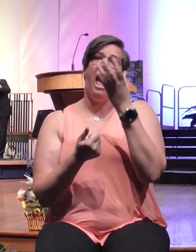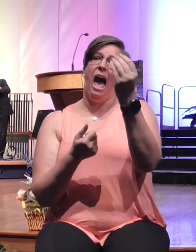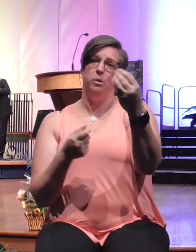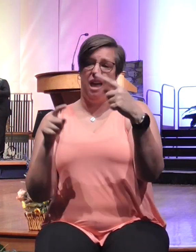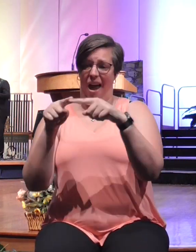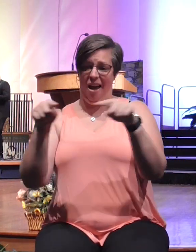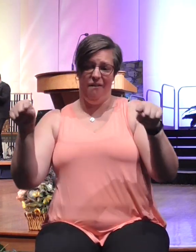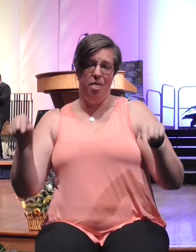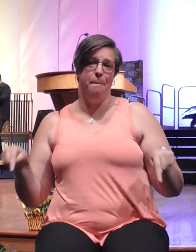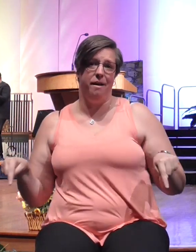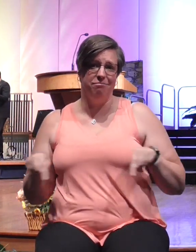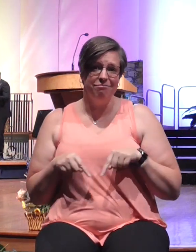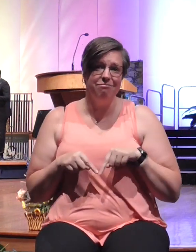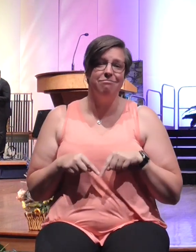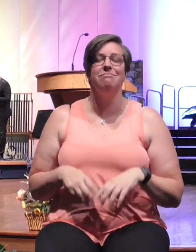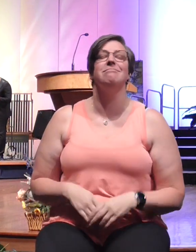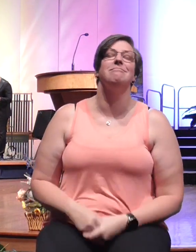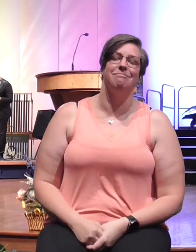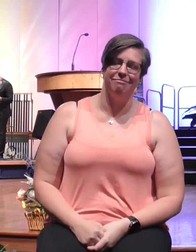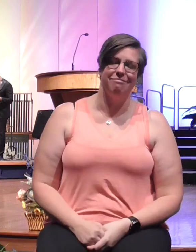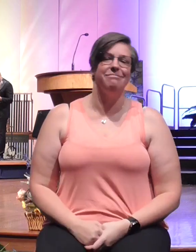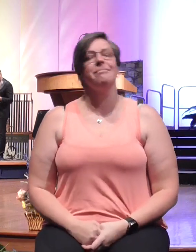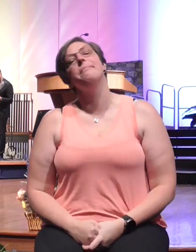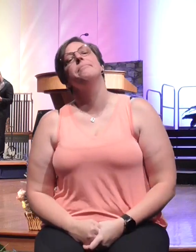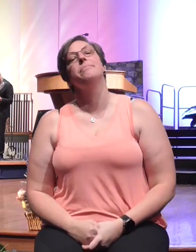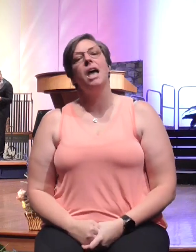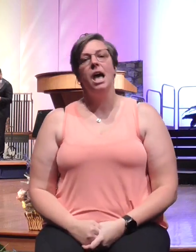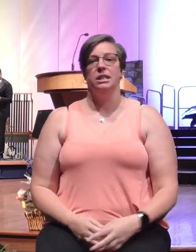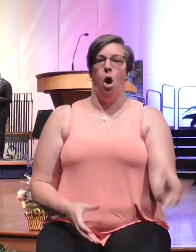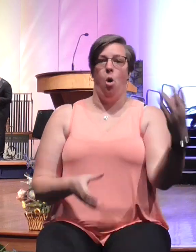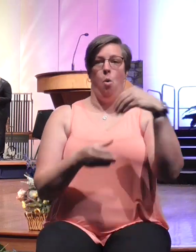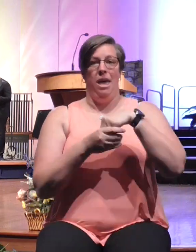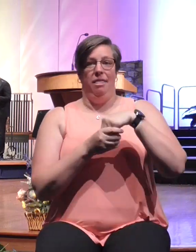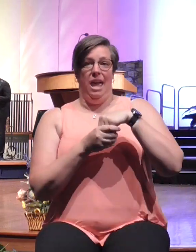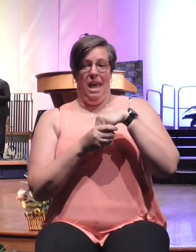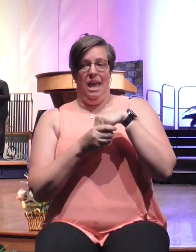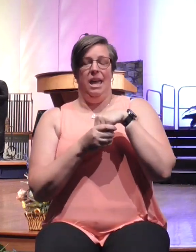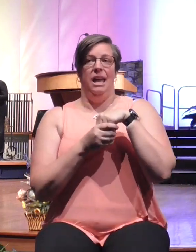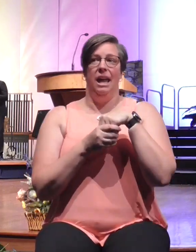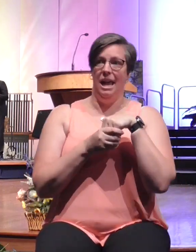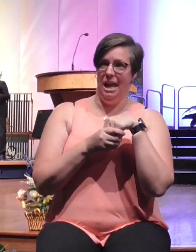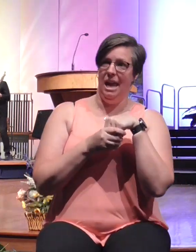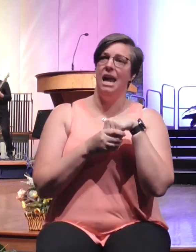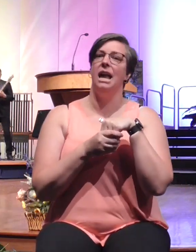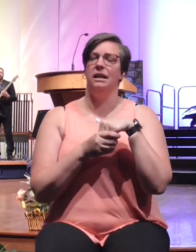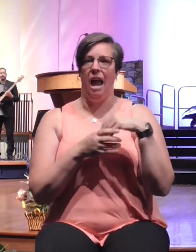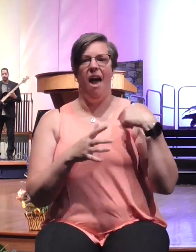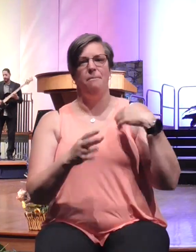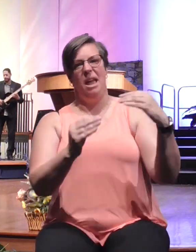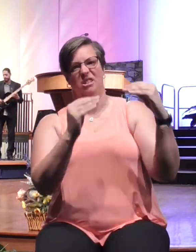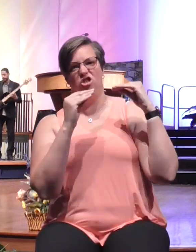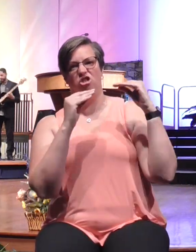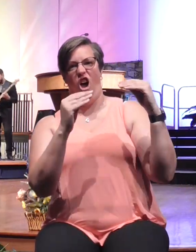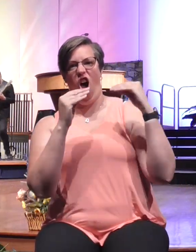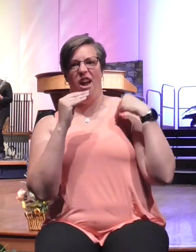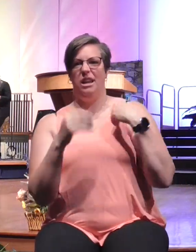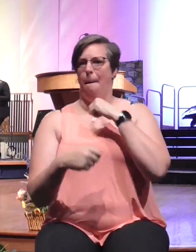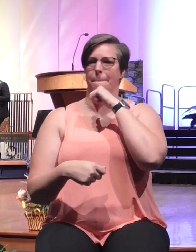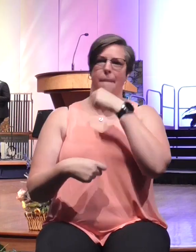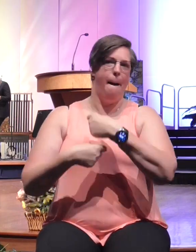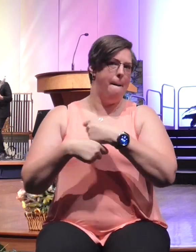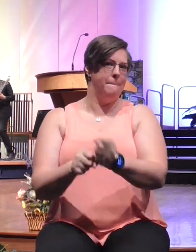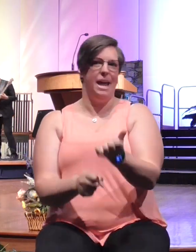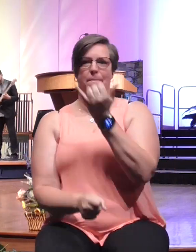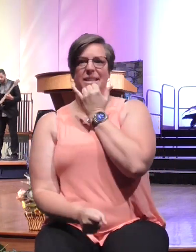lines. Yeah, we've been conditioned to not make mistakes, and I can't